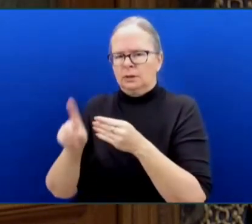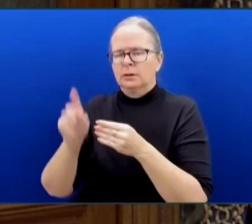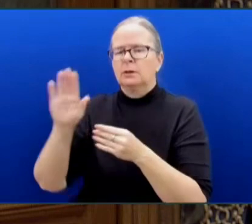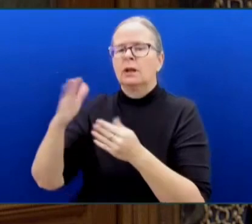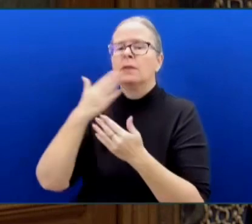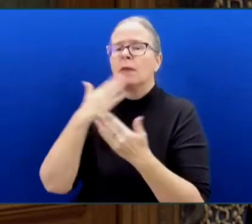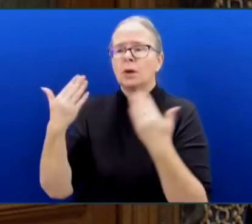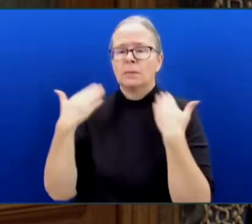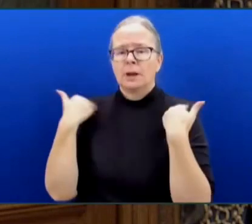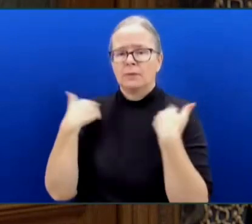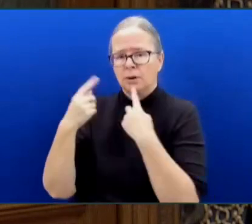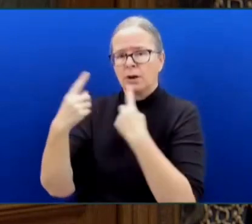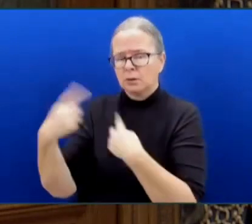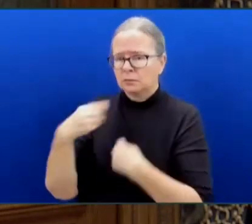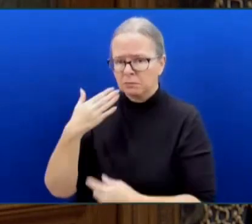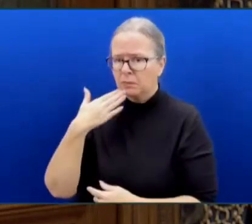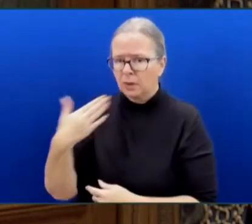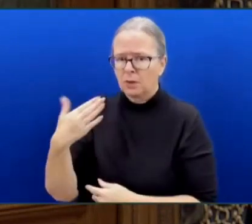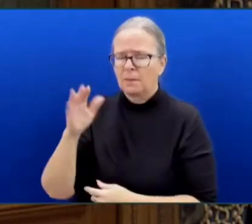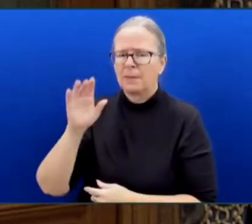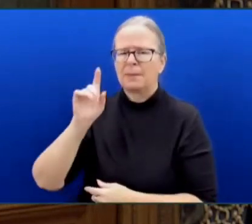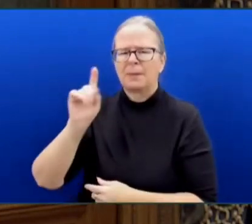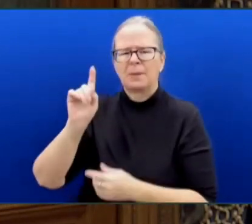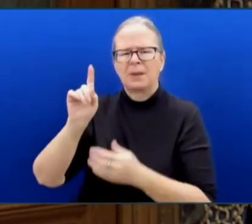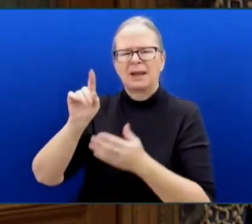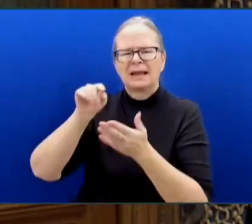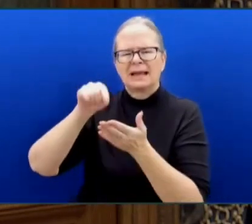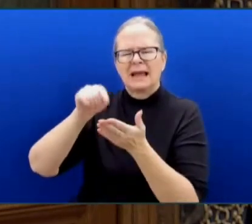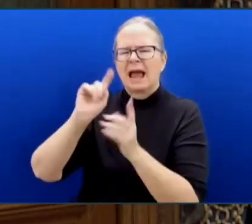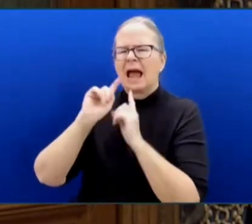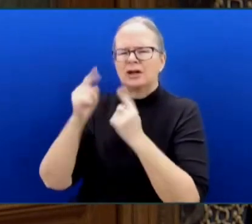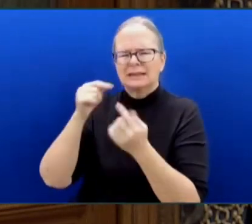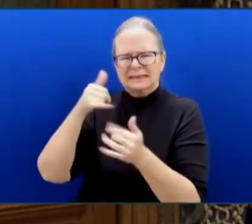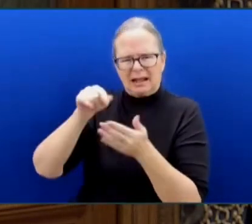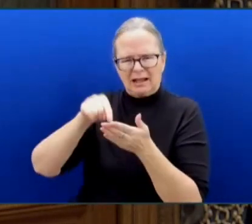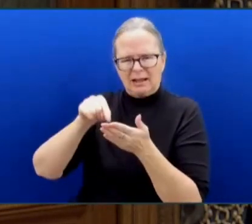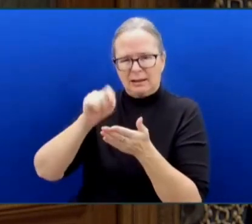is an expectations that social workers meet standards,